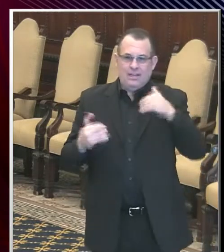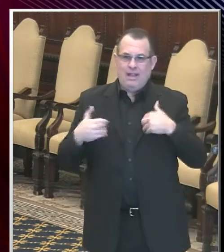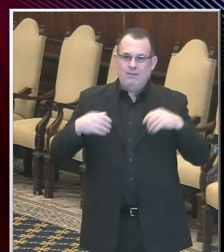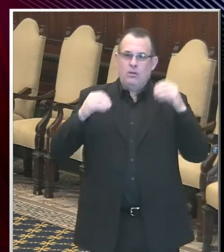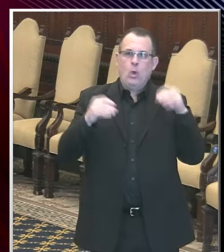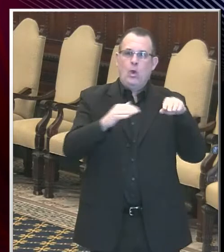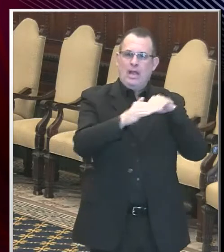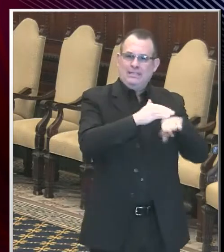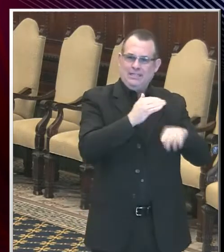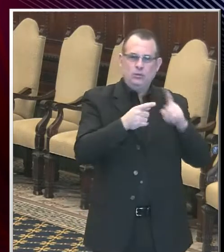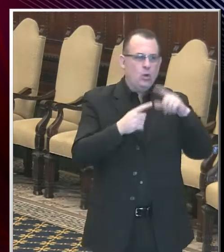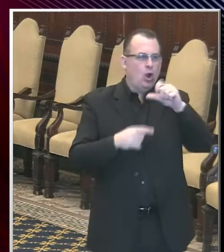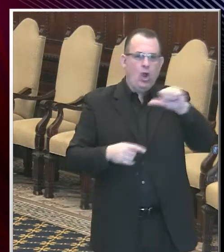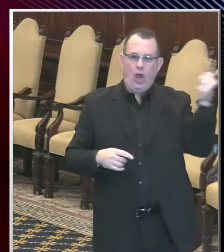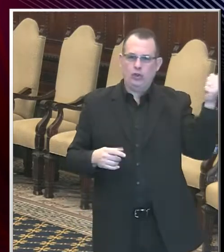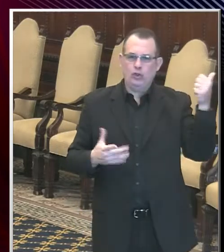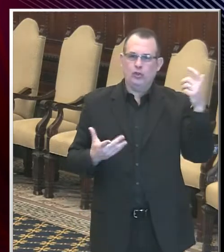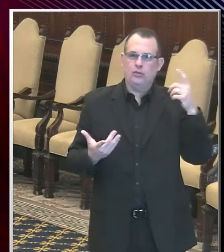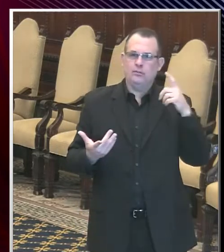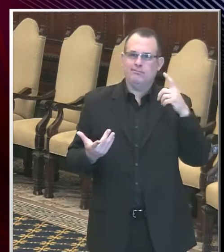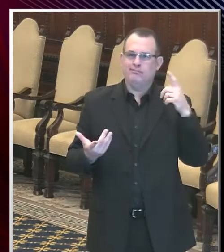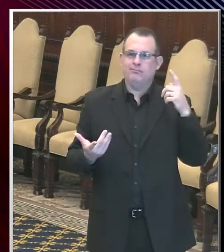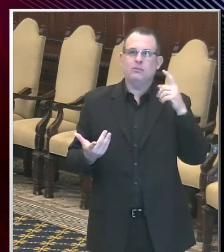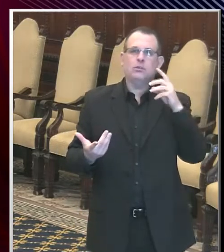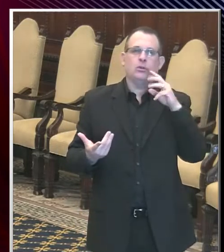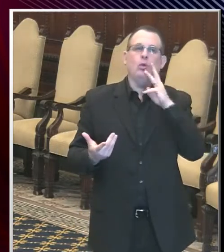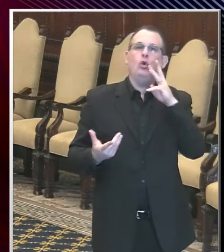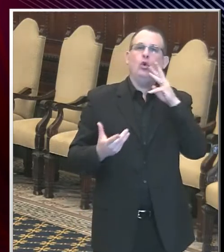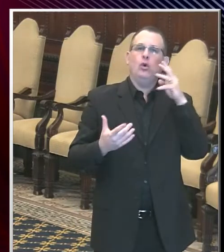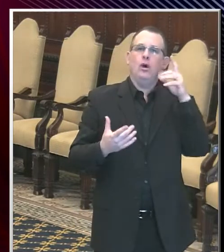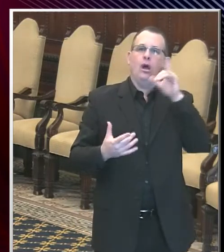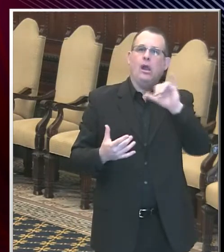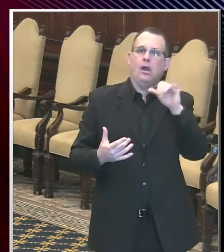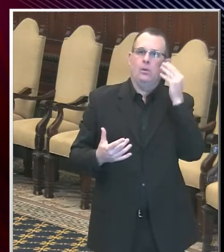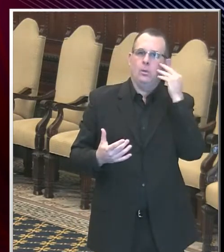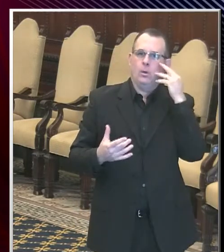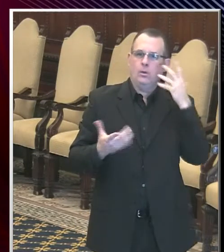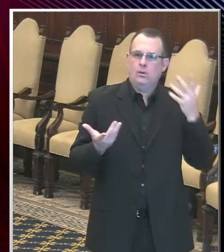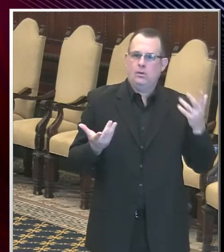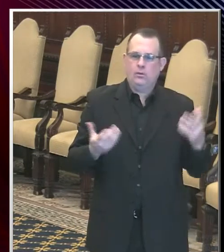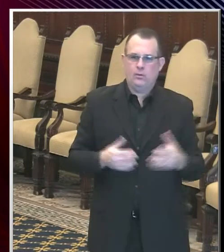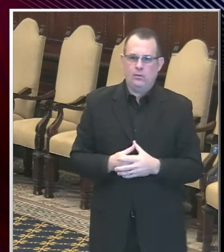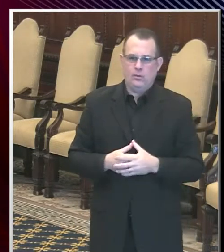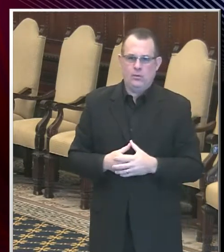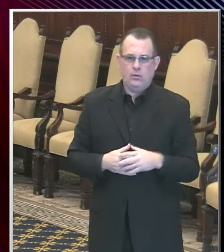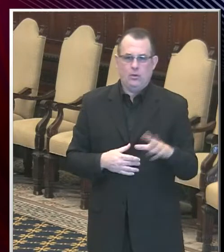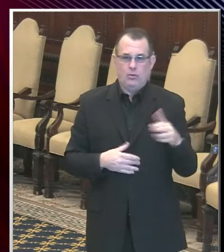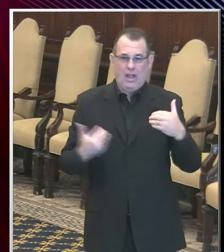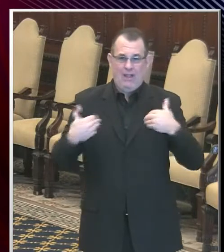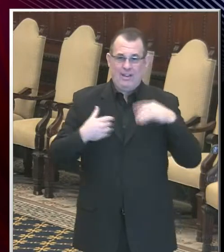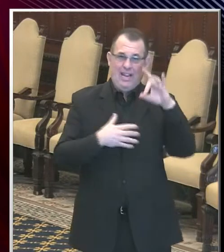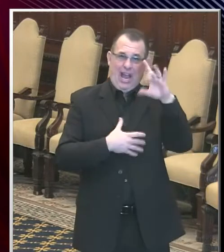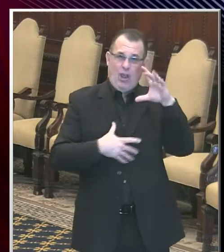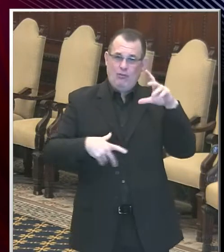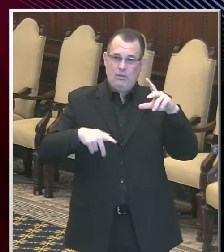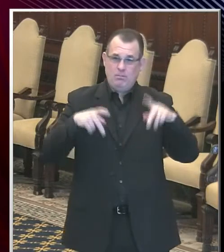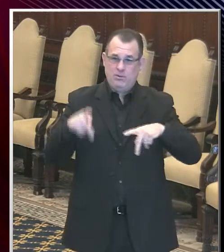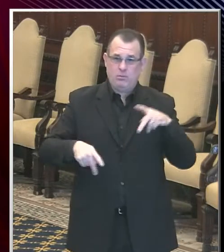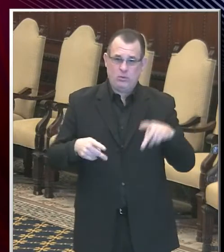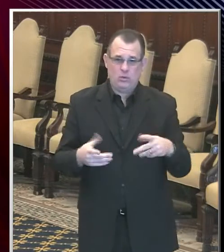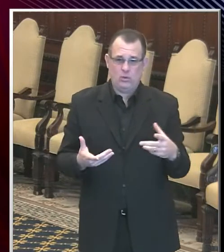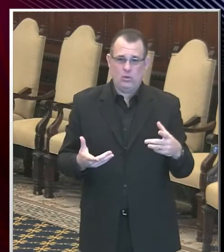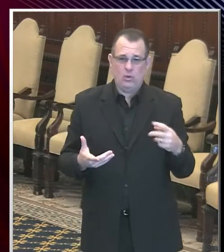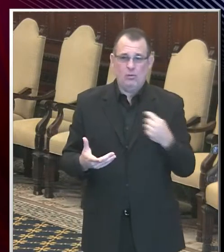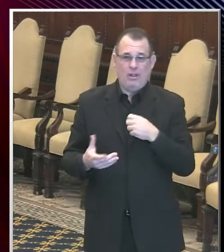to real water during the summer? Well, we had 800 people that we had to bring on board in a short period of time. We'd have to start